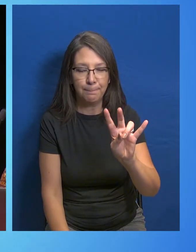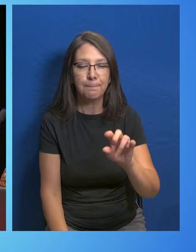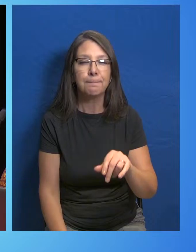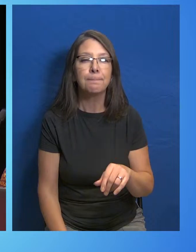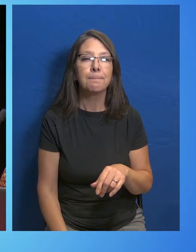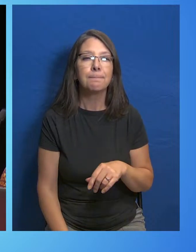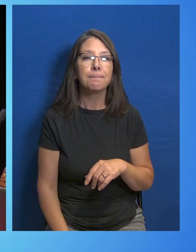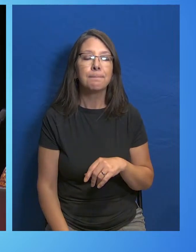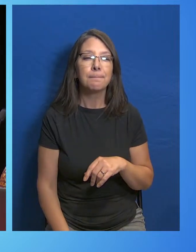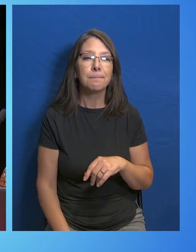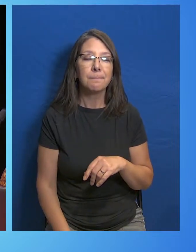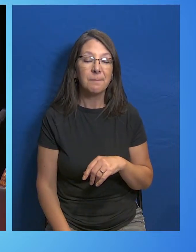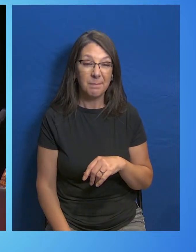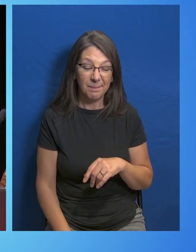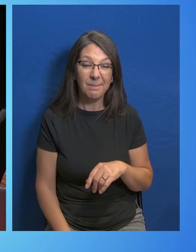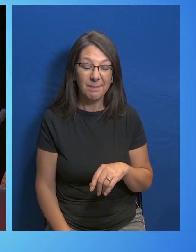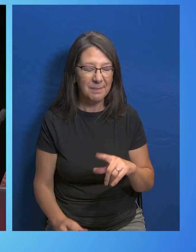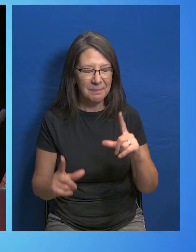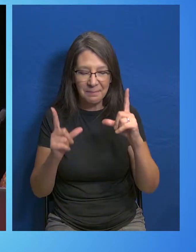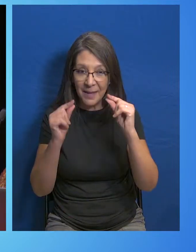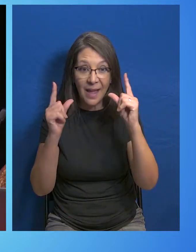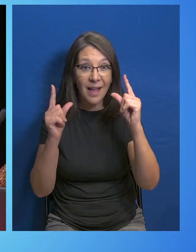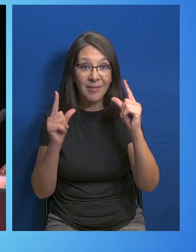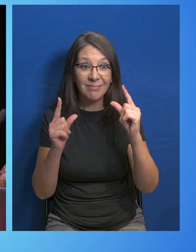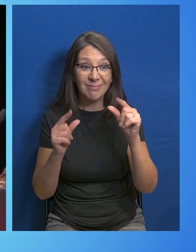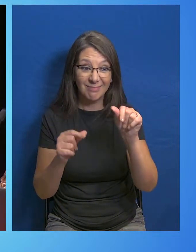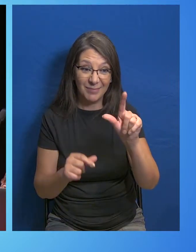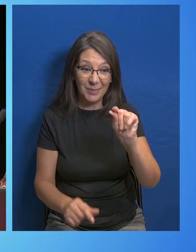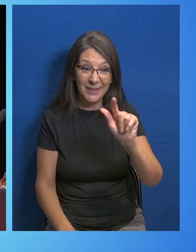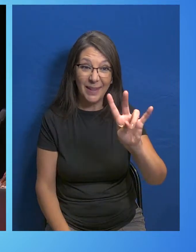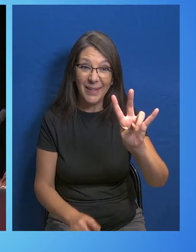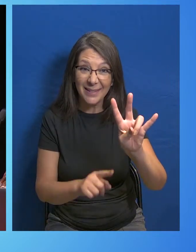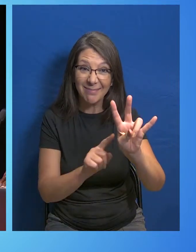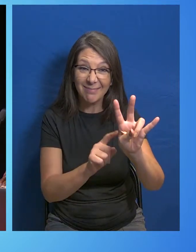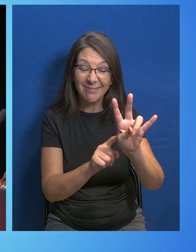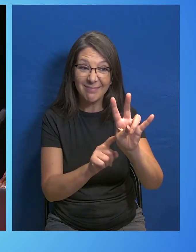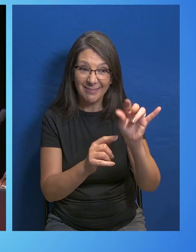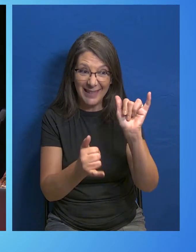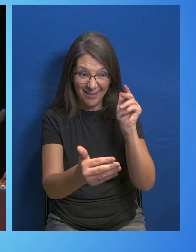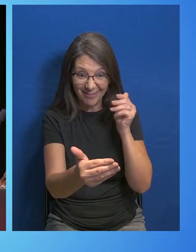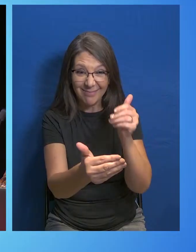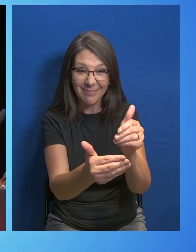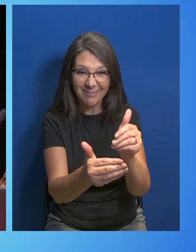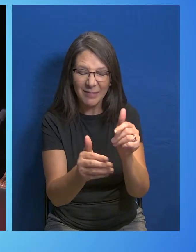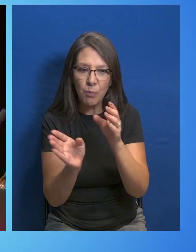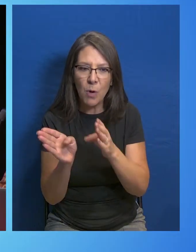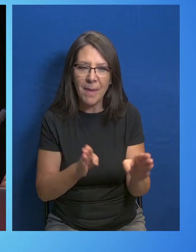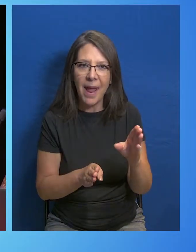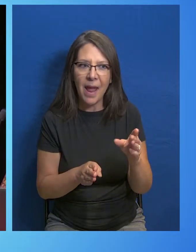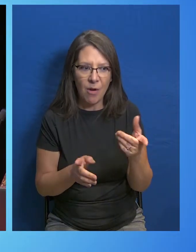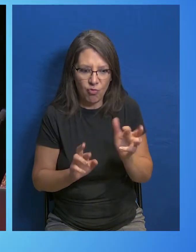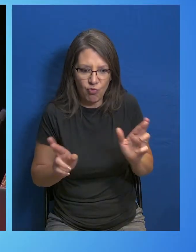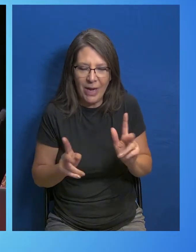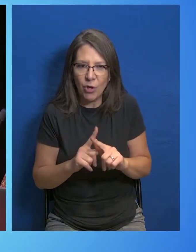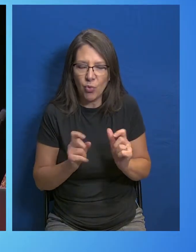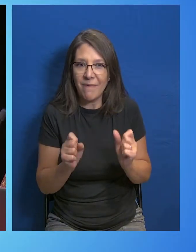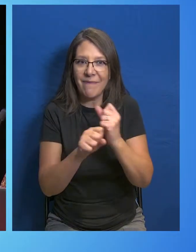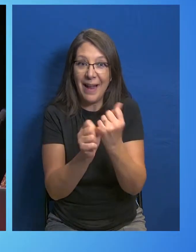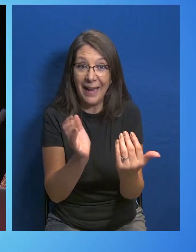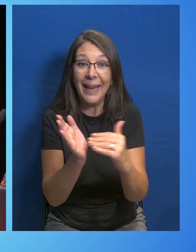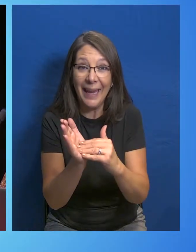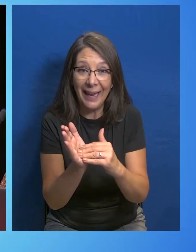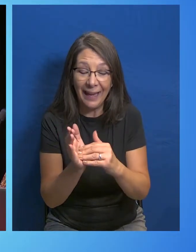It's hard to believe, but those 4 years are almost up, and it's time again for us to prepare to fight. And that fight starts with coming up with